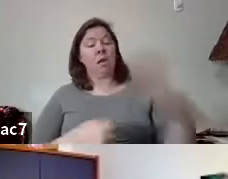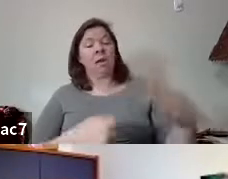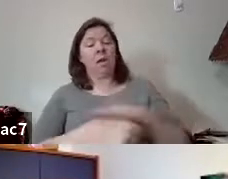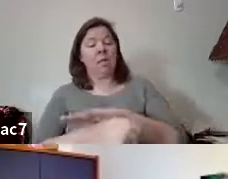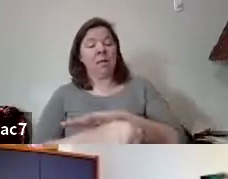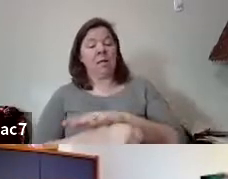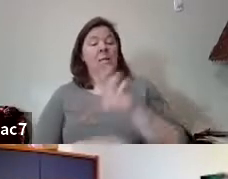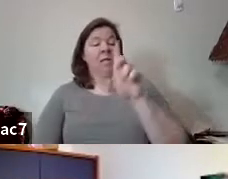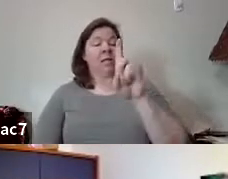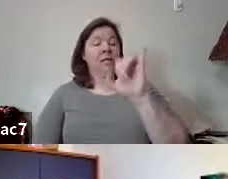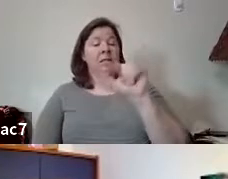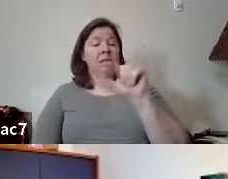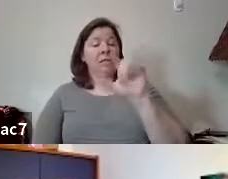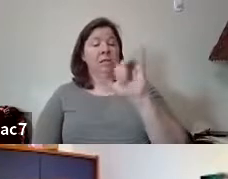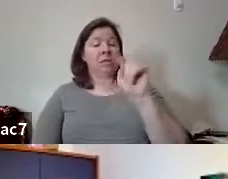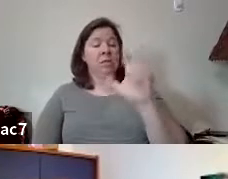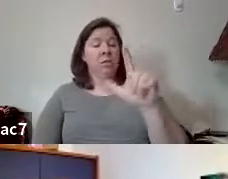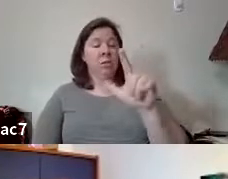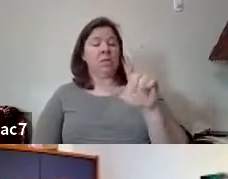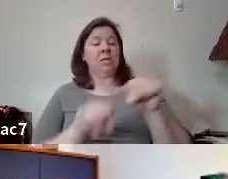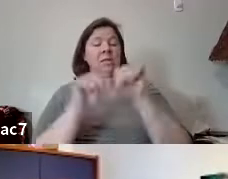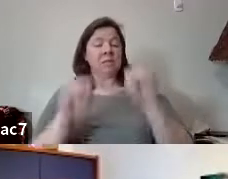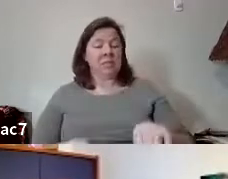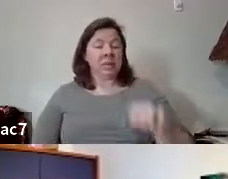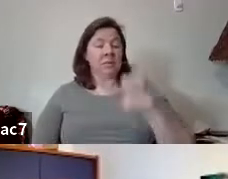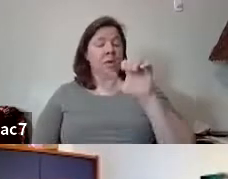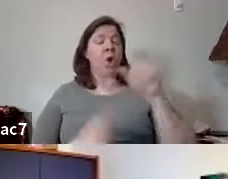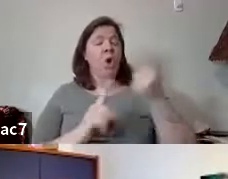digital system. The A is for automated,